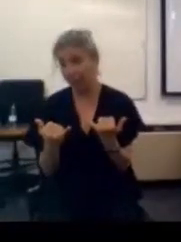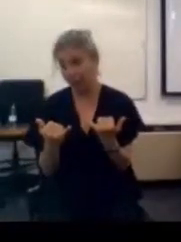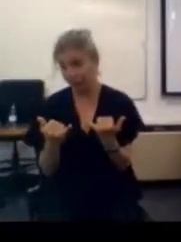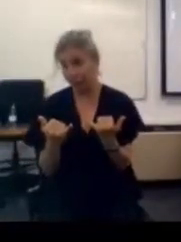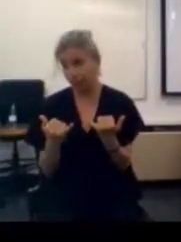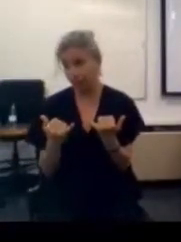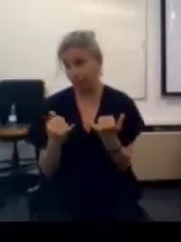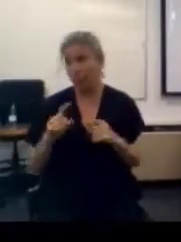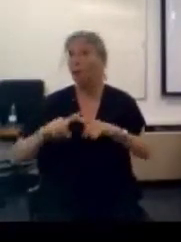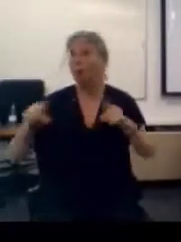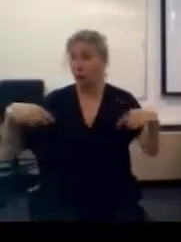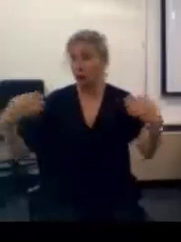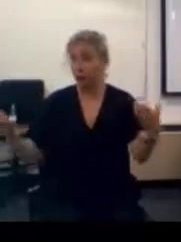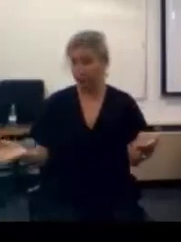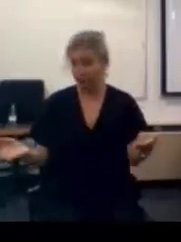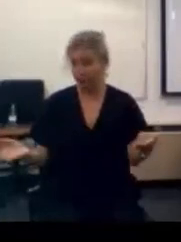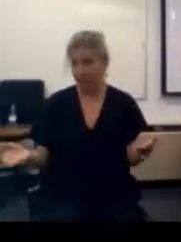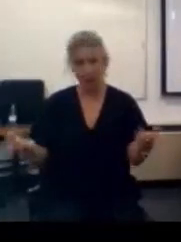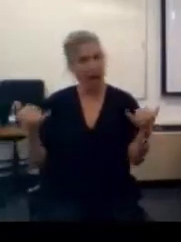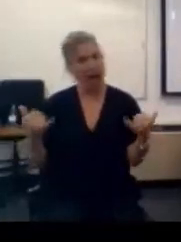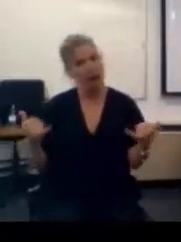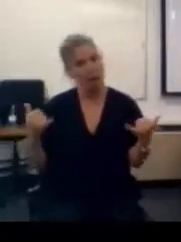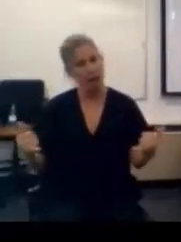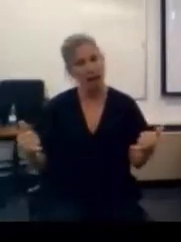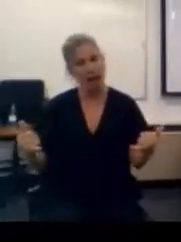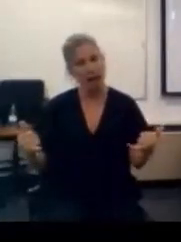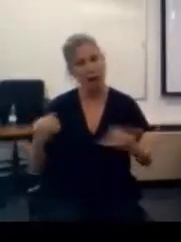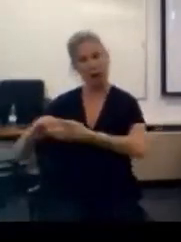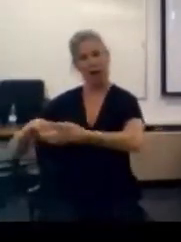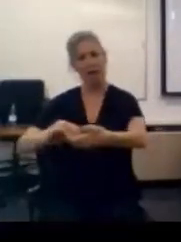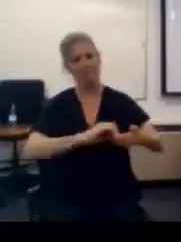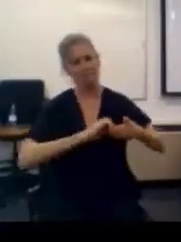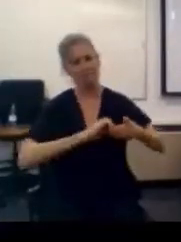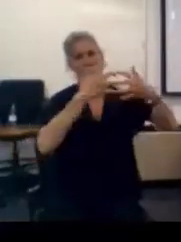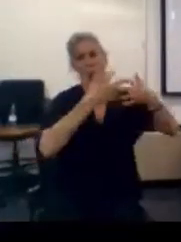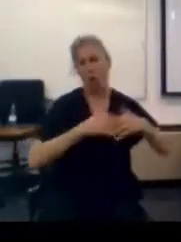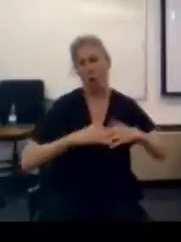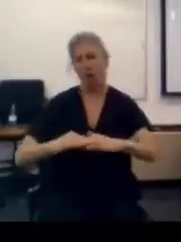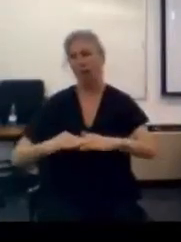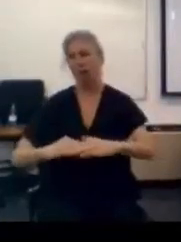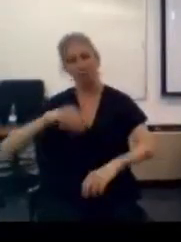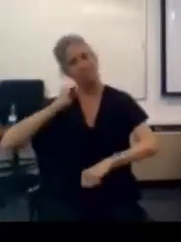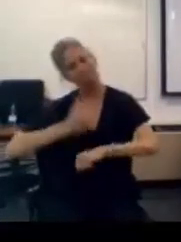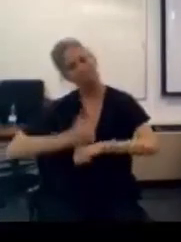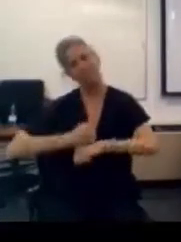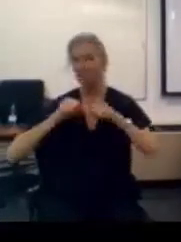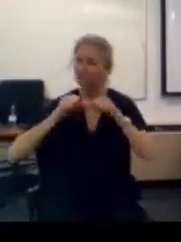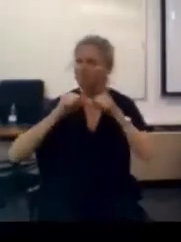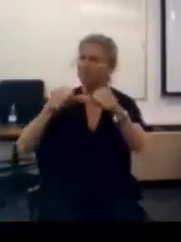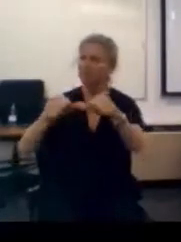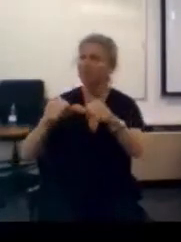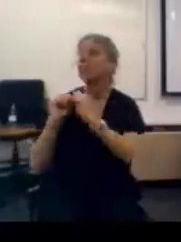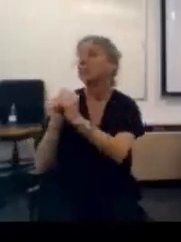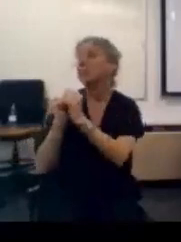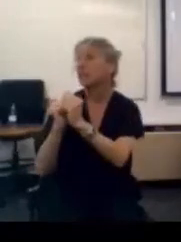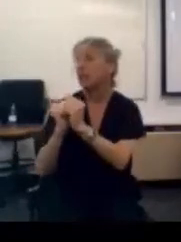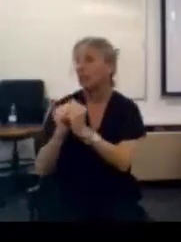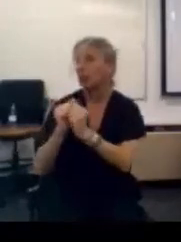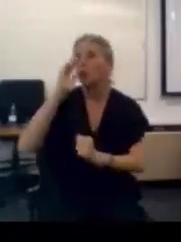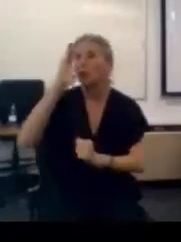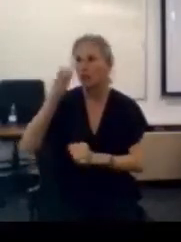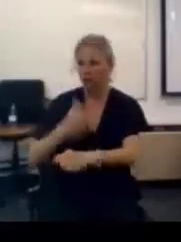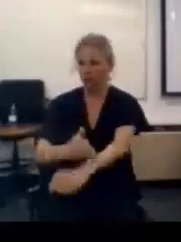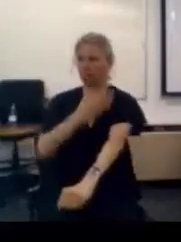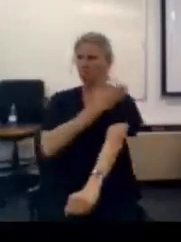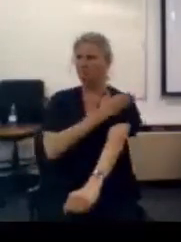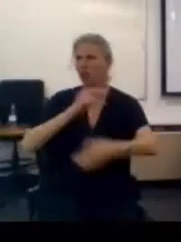us today. But we are here, we are now, and we are organized. And that is not going to change,